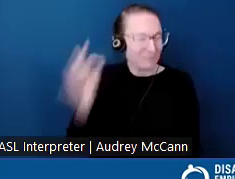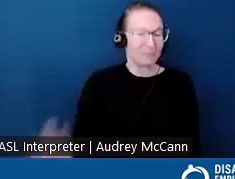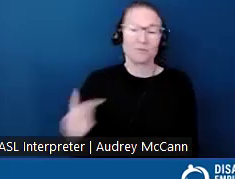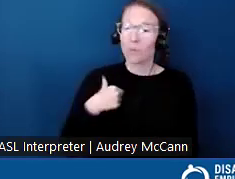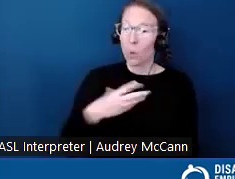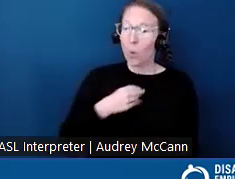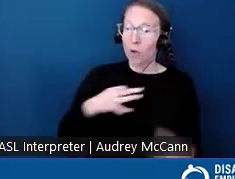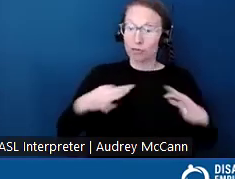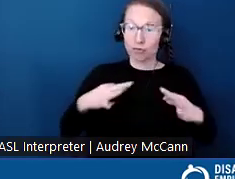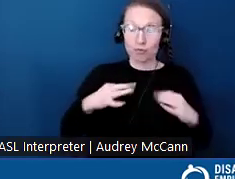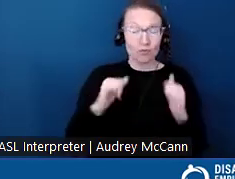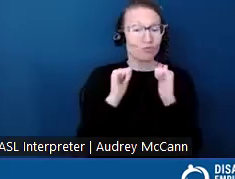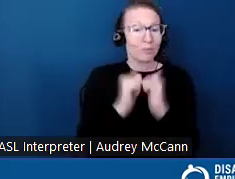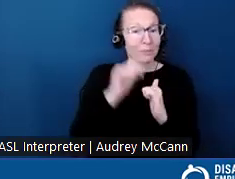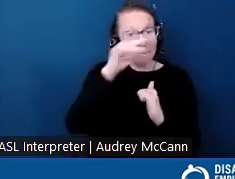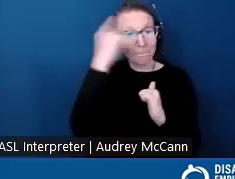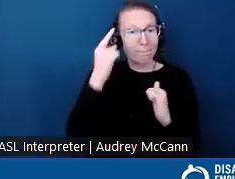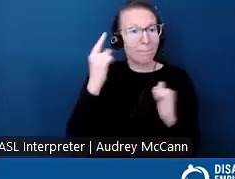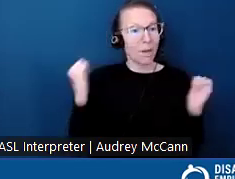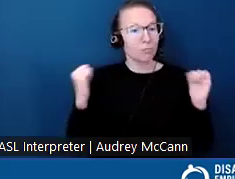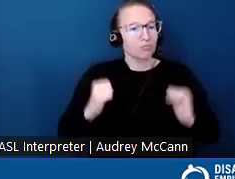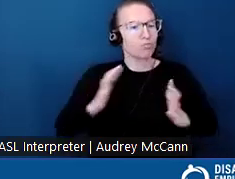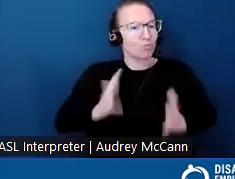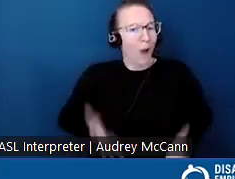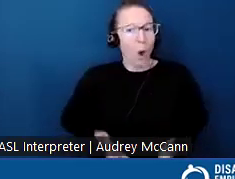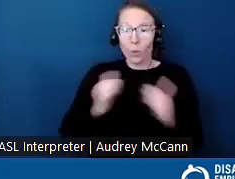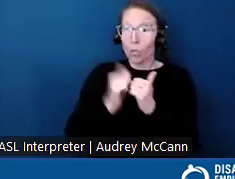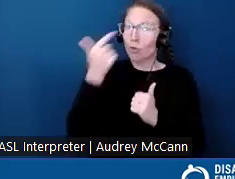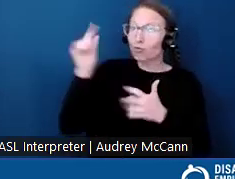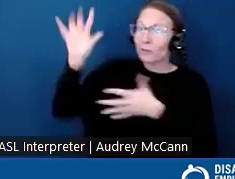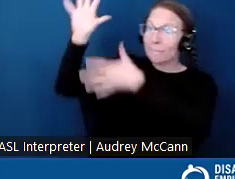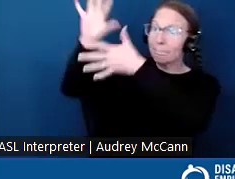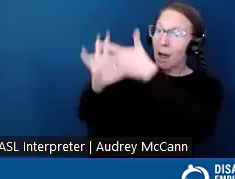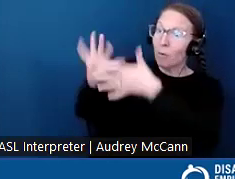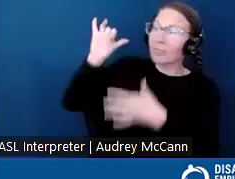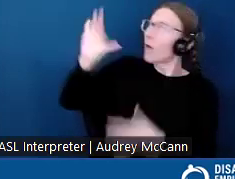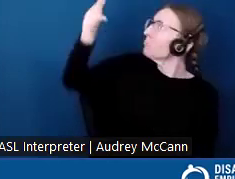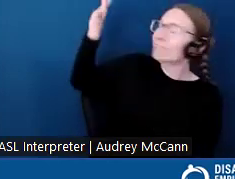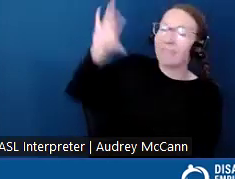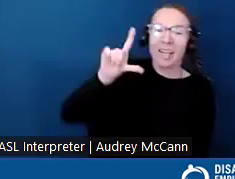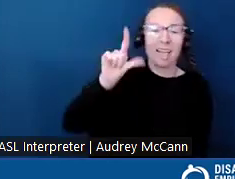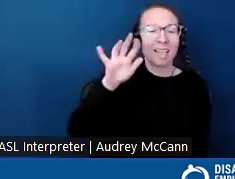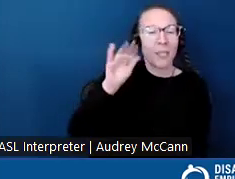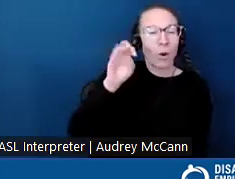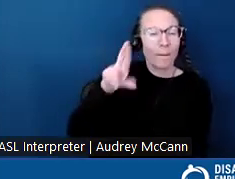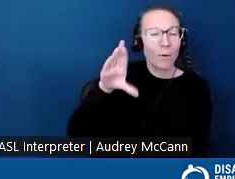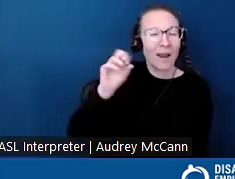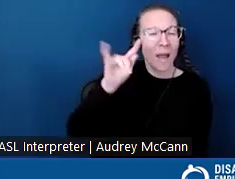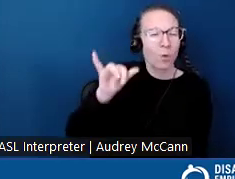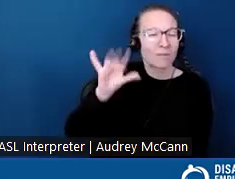shirt on with a black sweater, and I have a green background with the Larimer County logo.